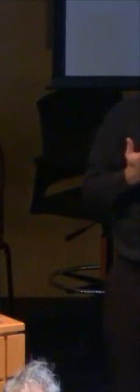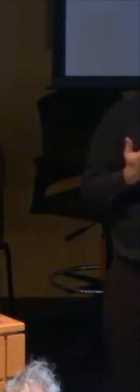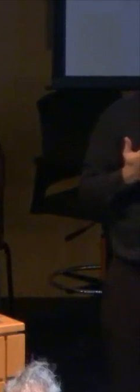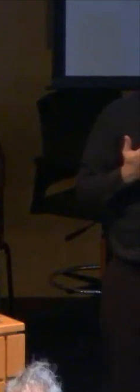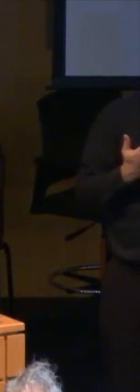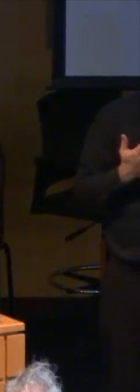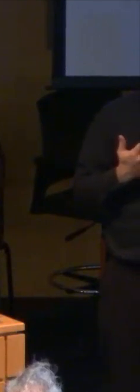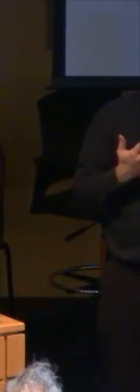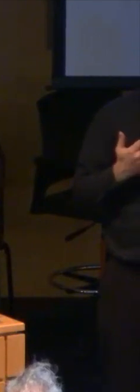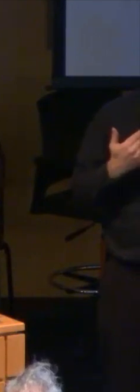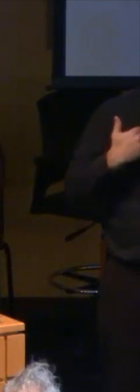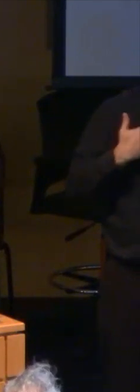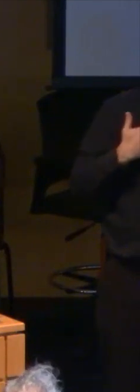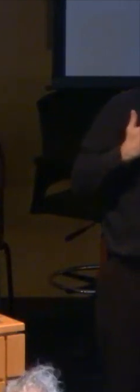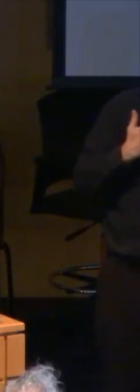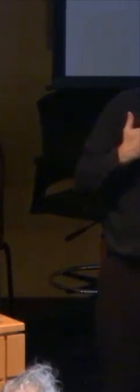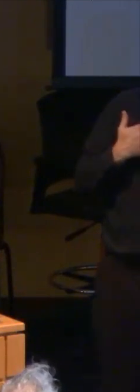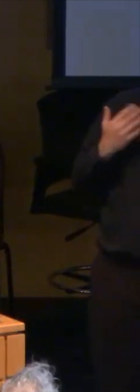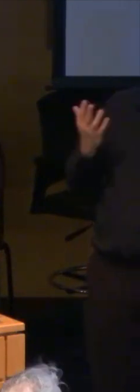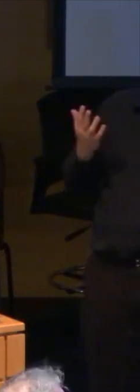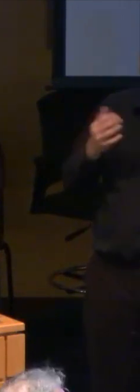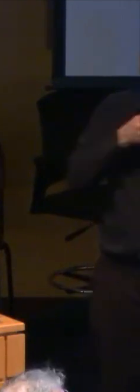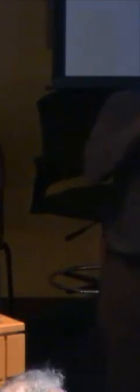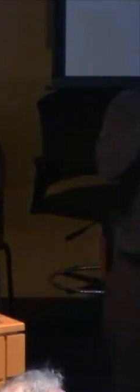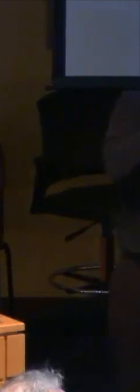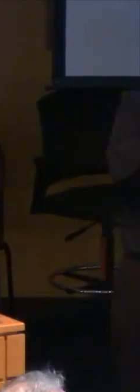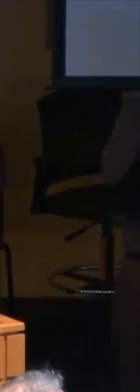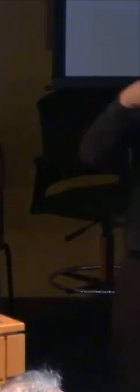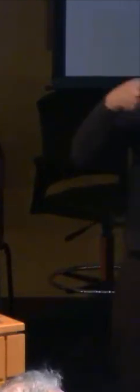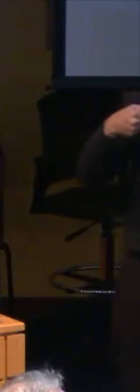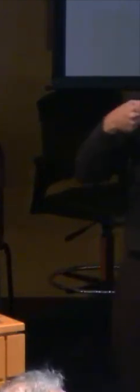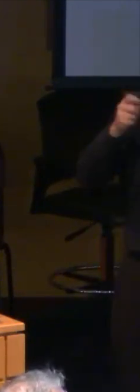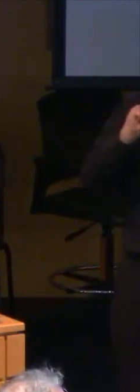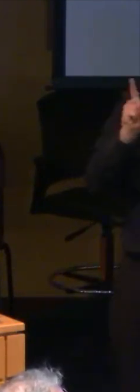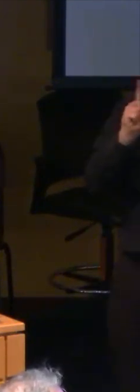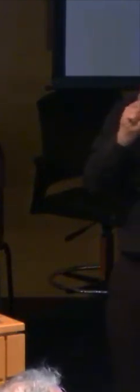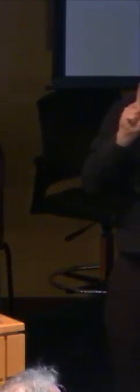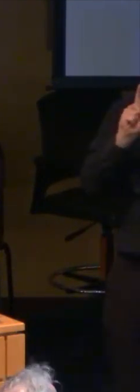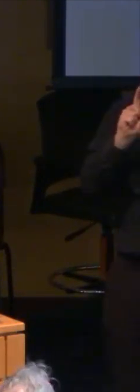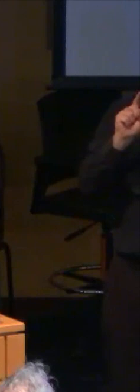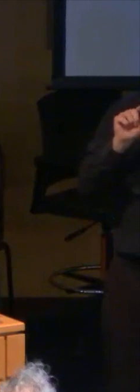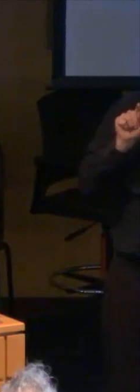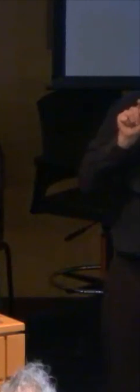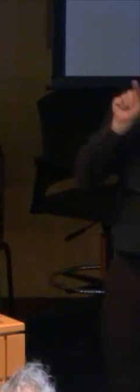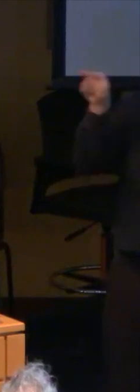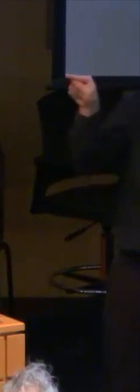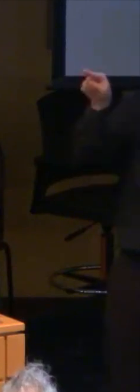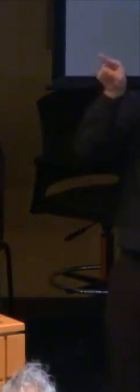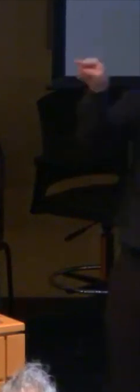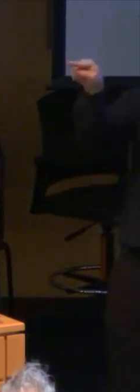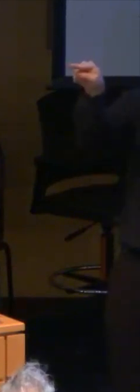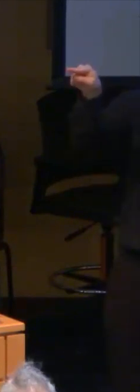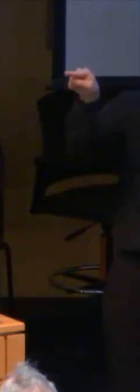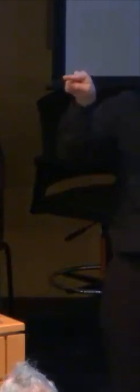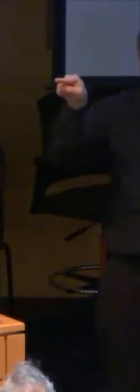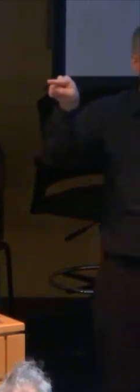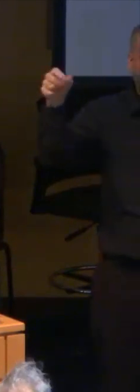line up on either side. There are microphones, and ask your question to